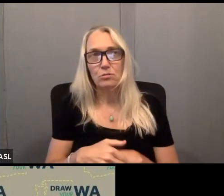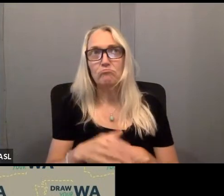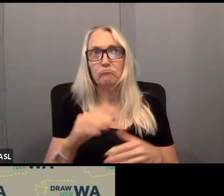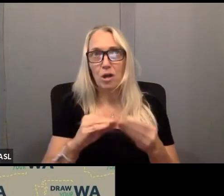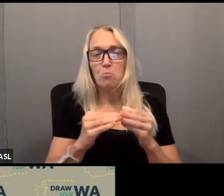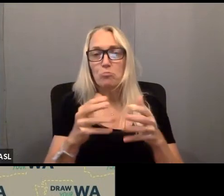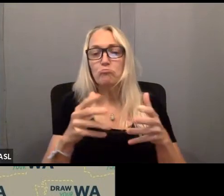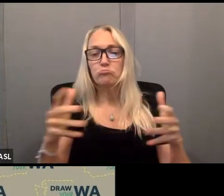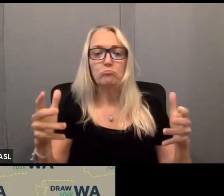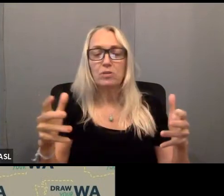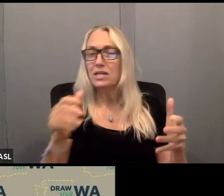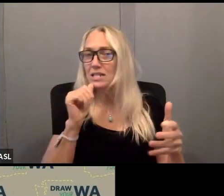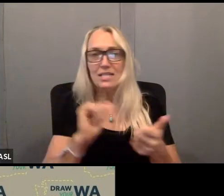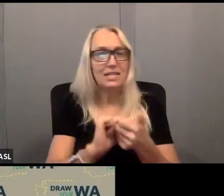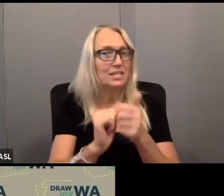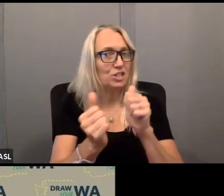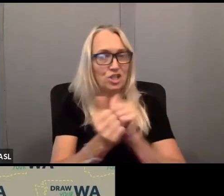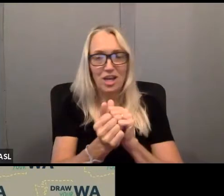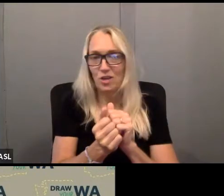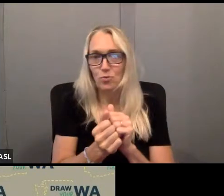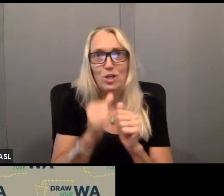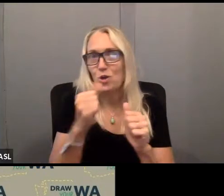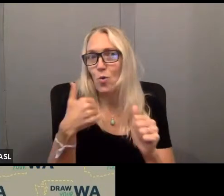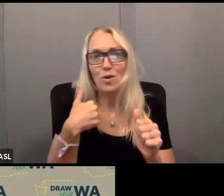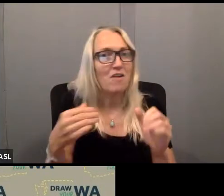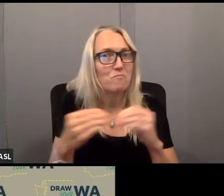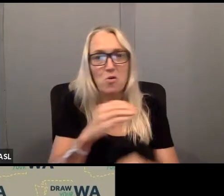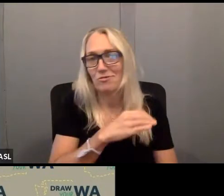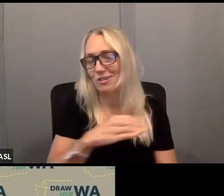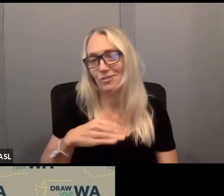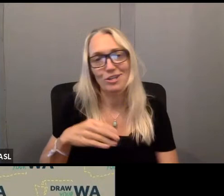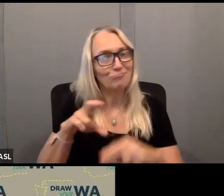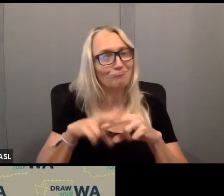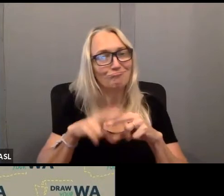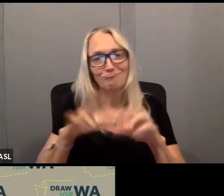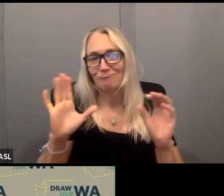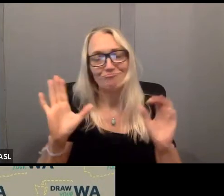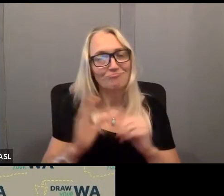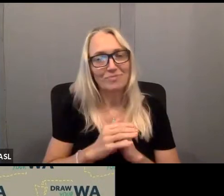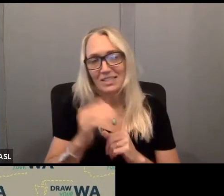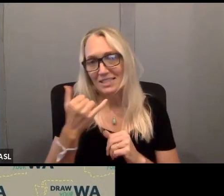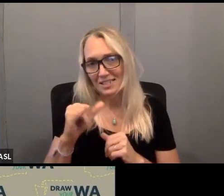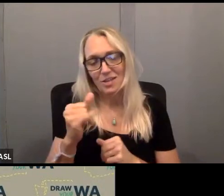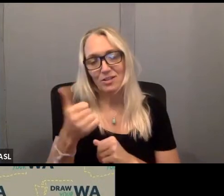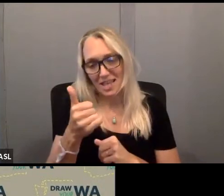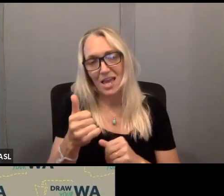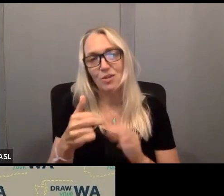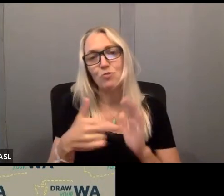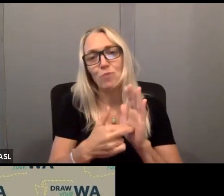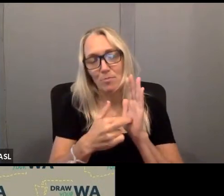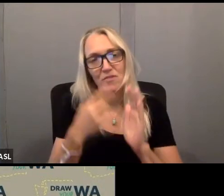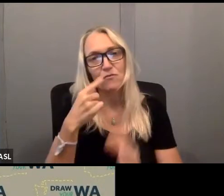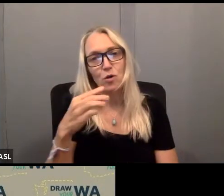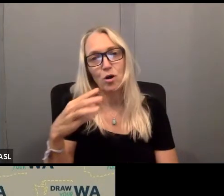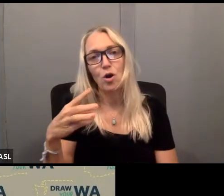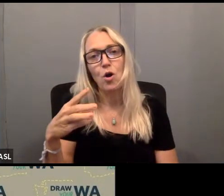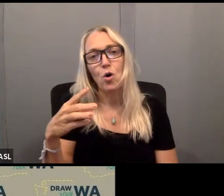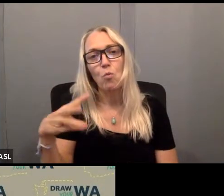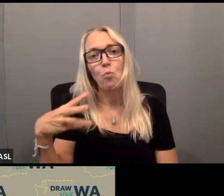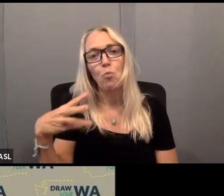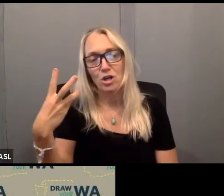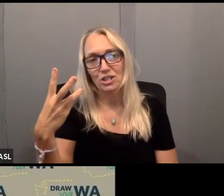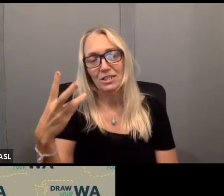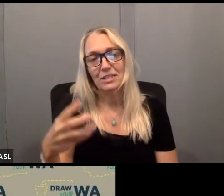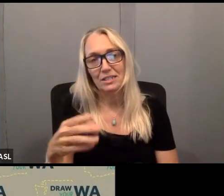not change the number of congressional seats we are entitled to. Washington will continue to have 10 representatives in the US House of